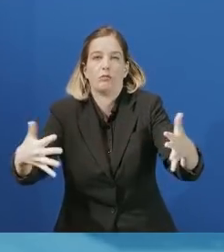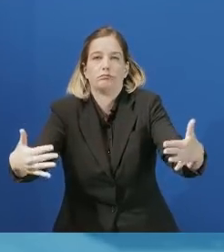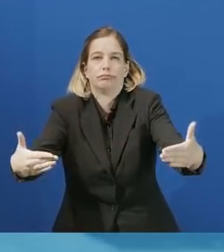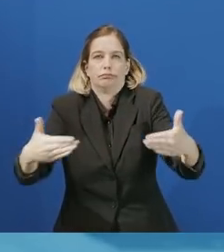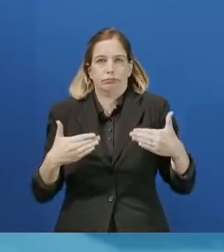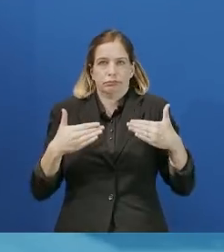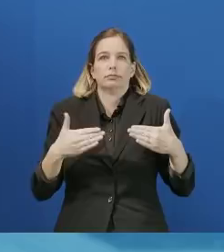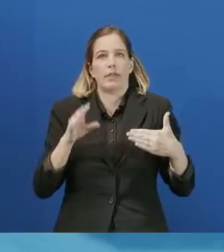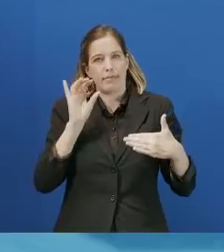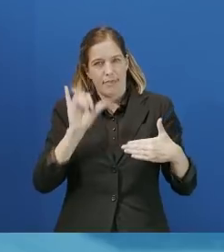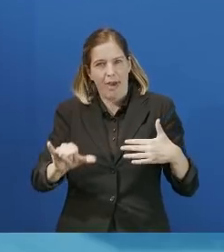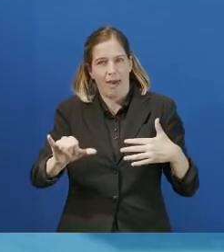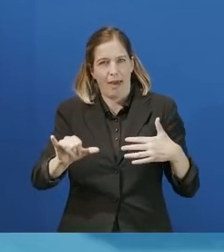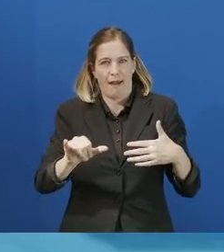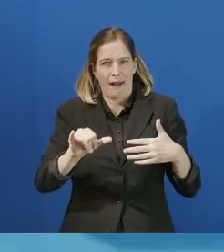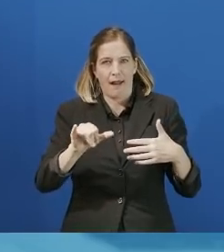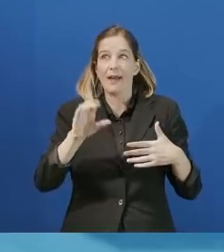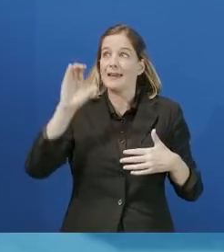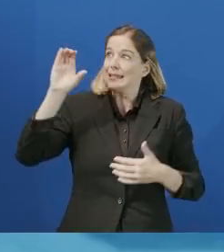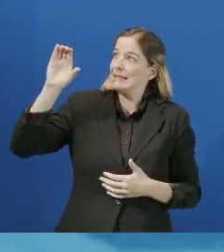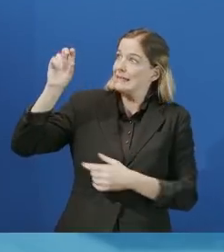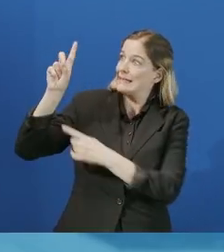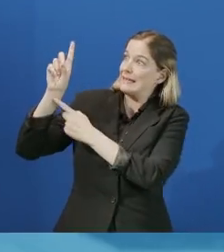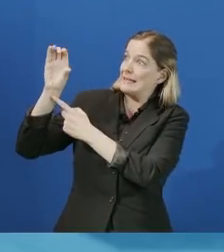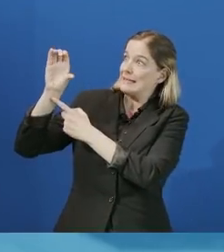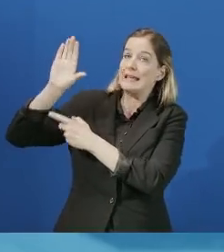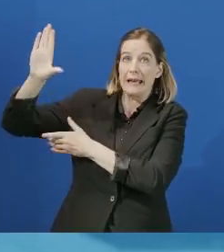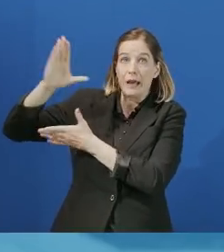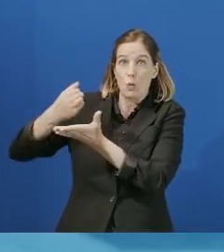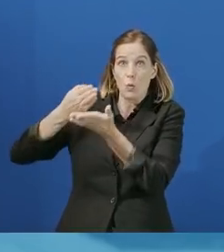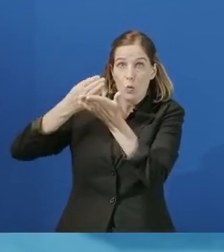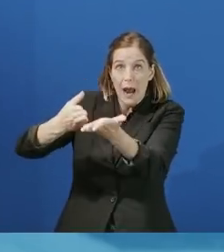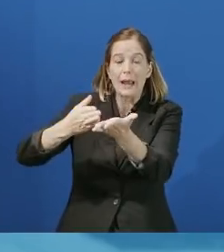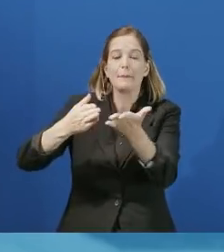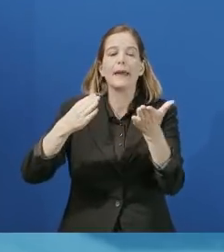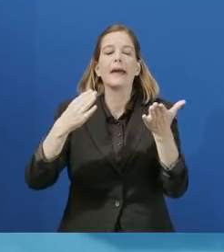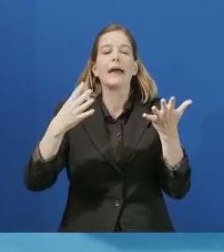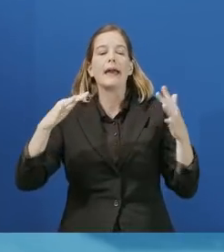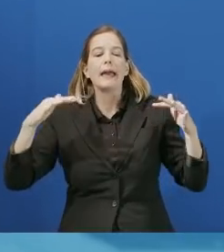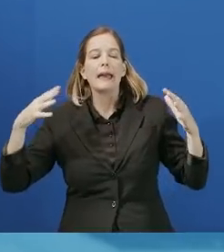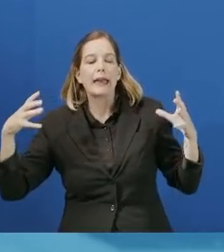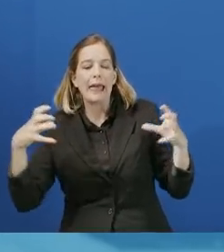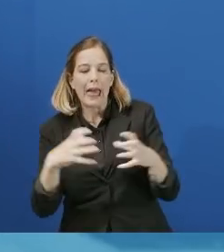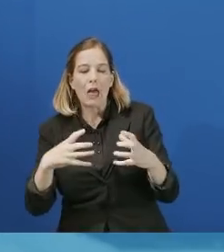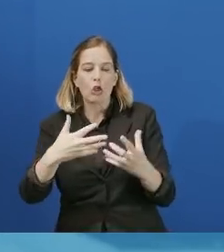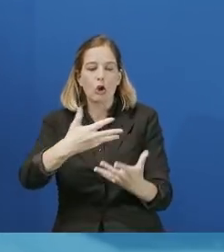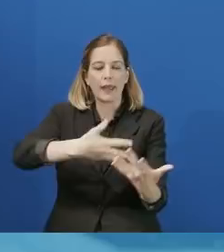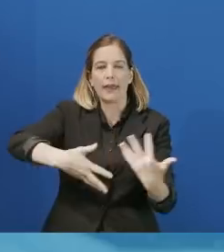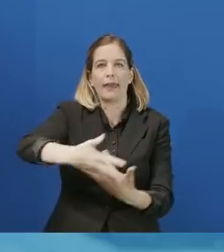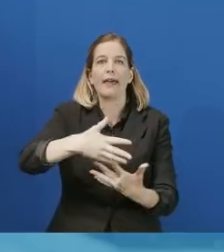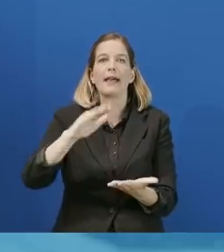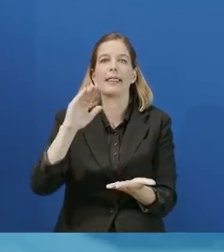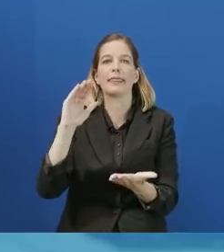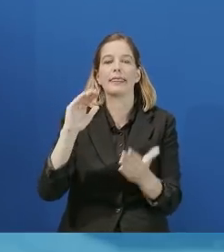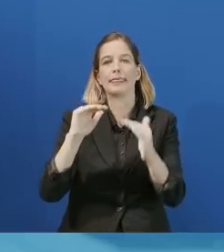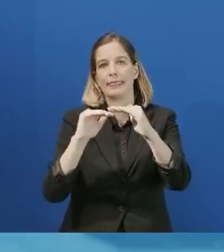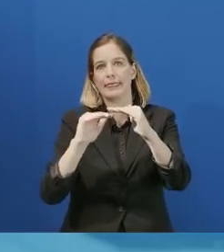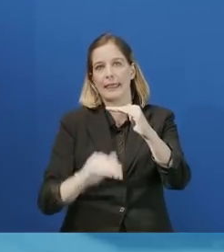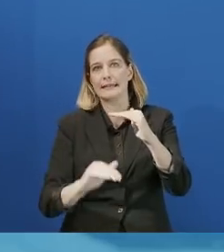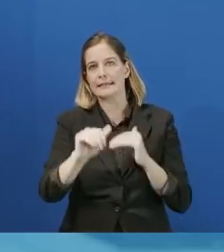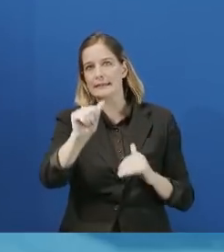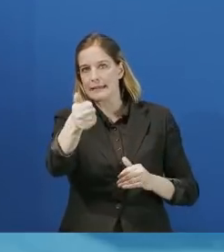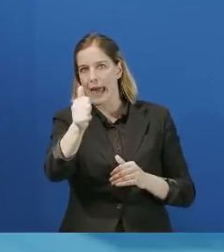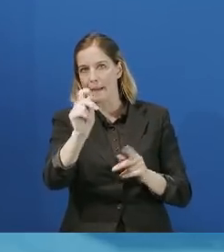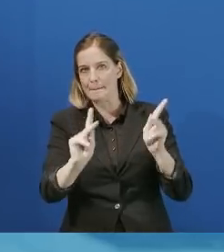that gatherings of fewer than 10 are what help spread the disease. And that's, as you look through the slides of